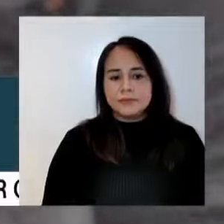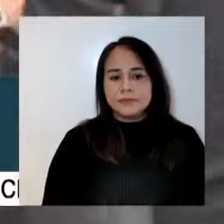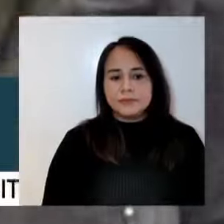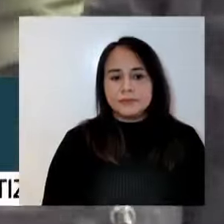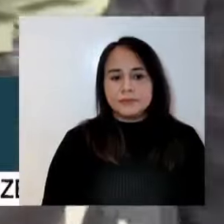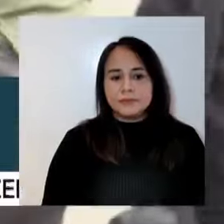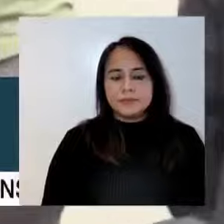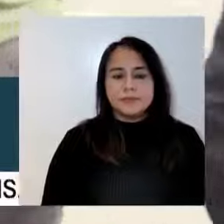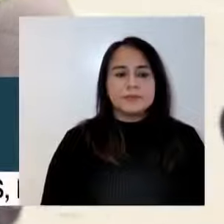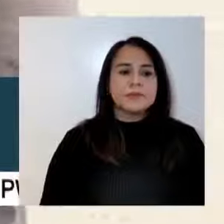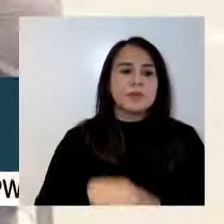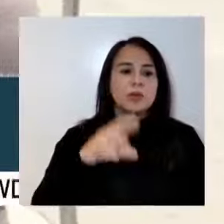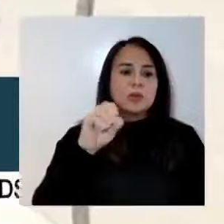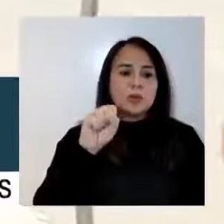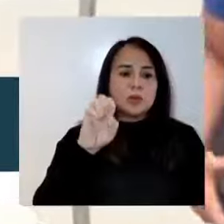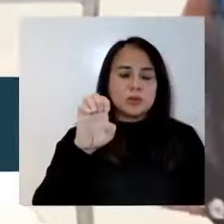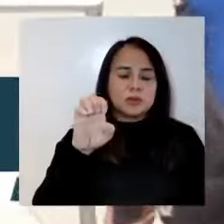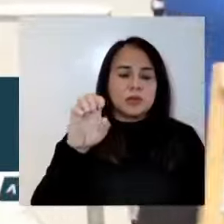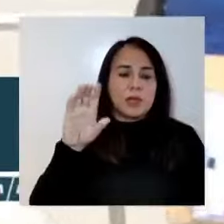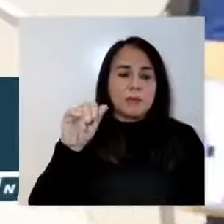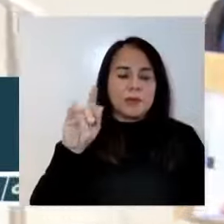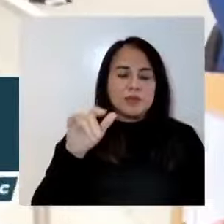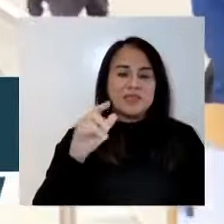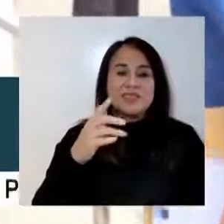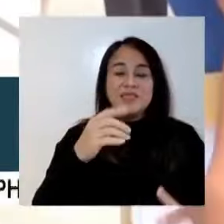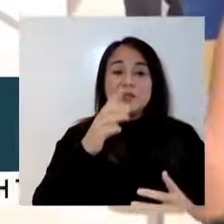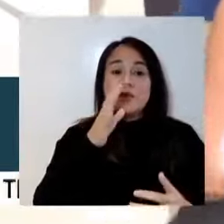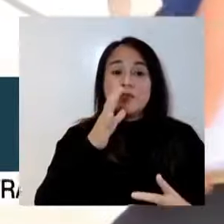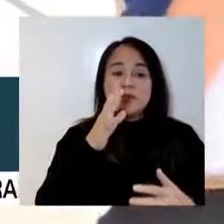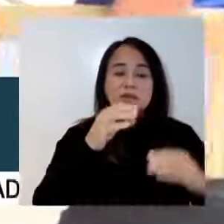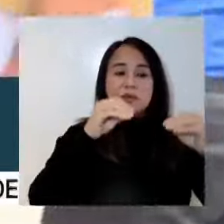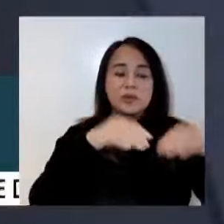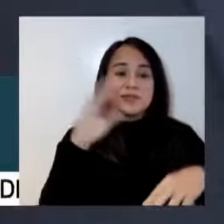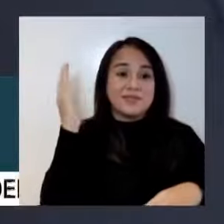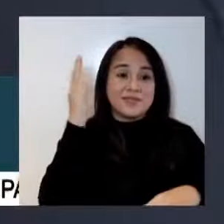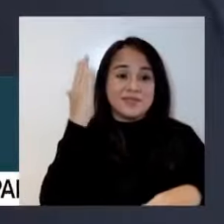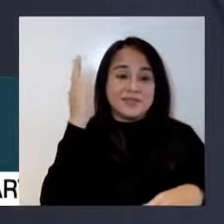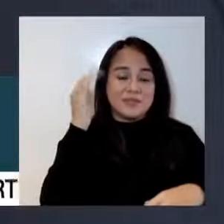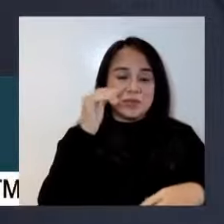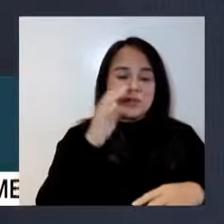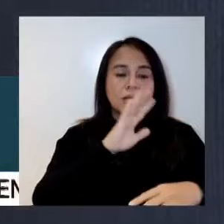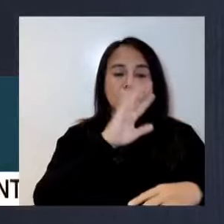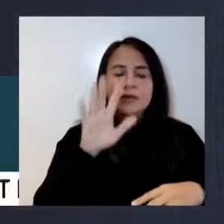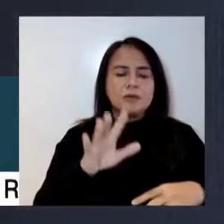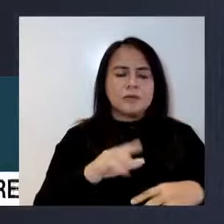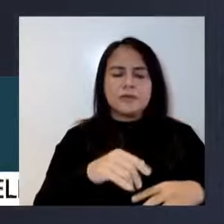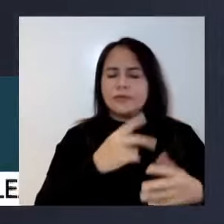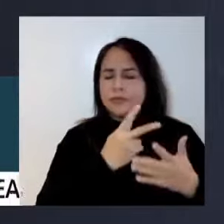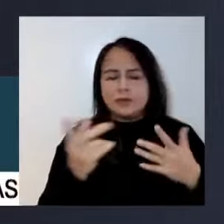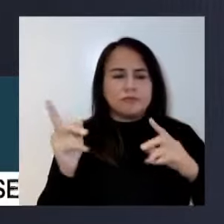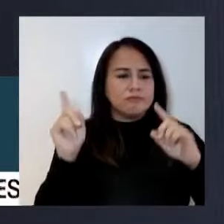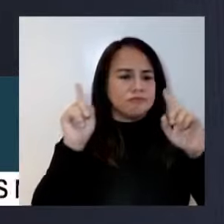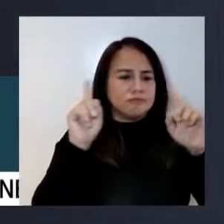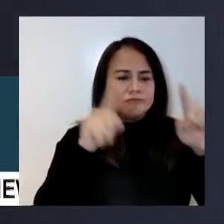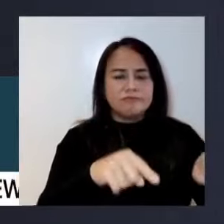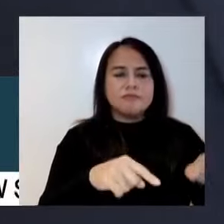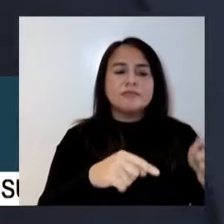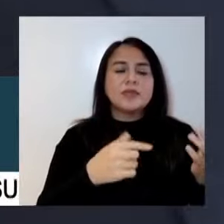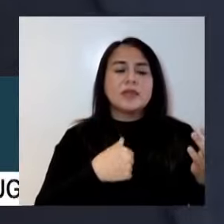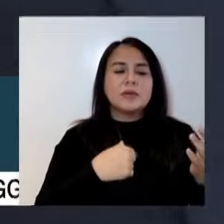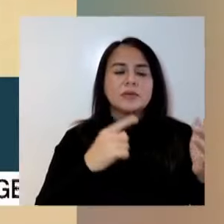Rose Camilon, the mother of missing beauty pageant contestant Catherine Camilon, never failed to attend the preliminary investigation of her